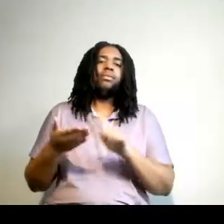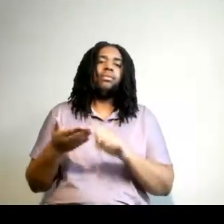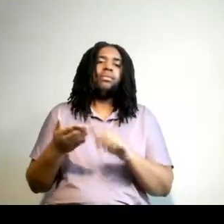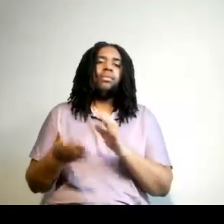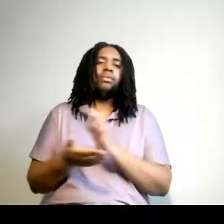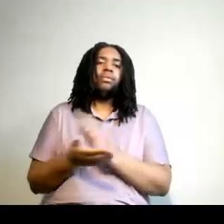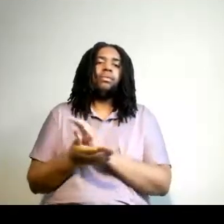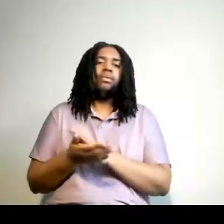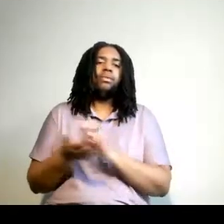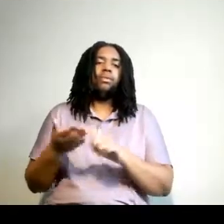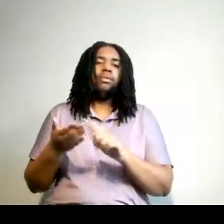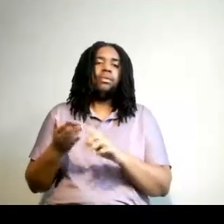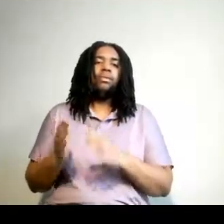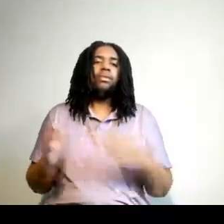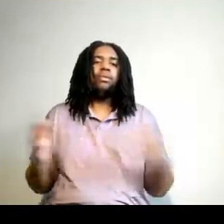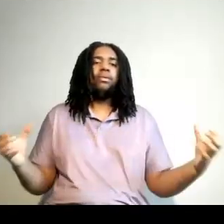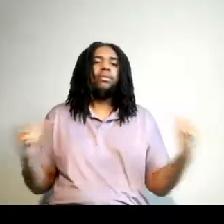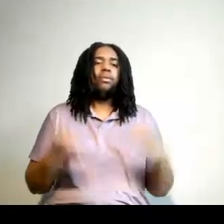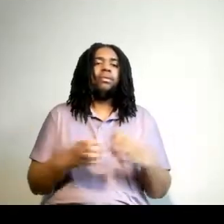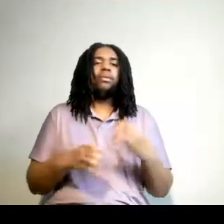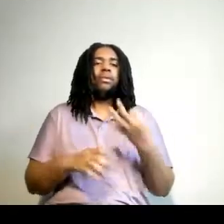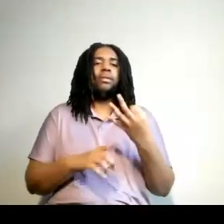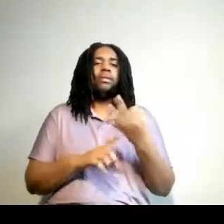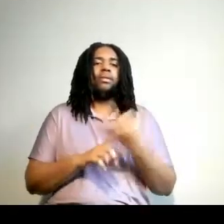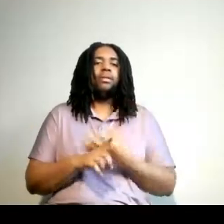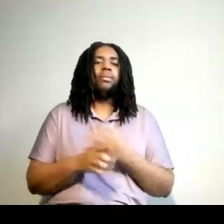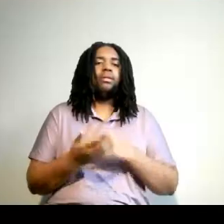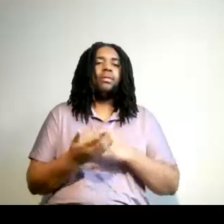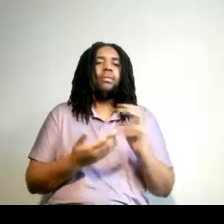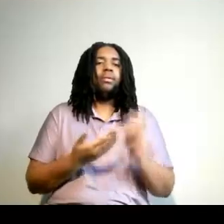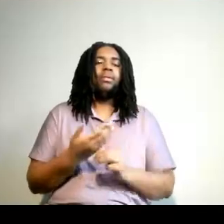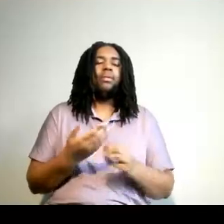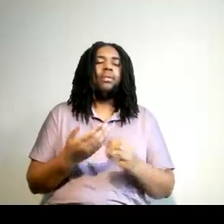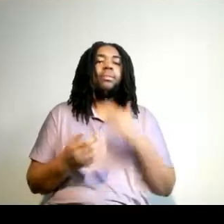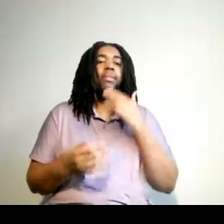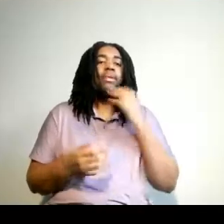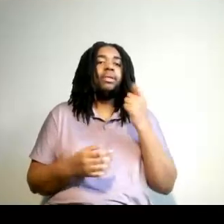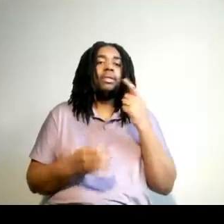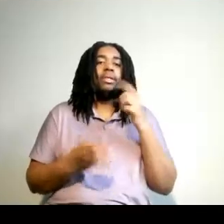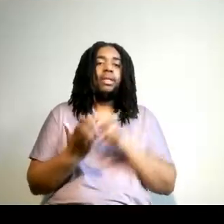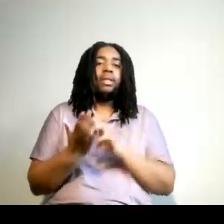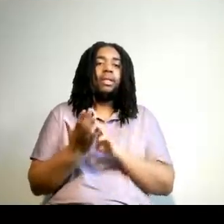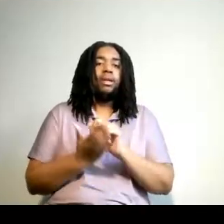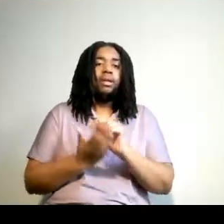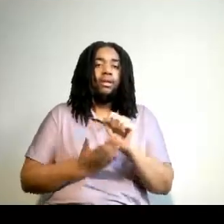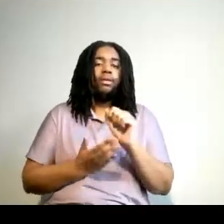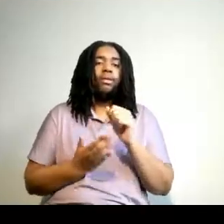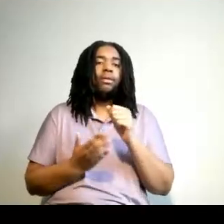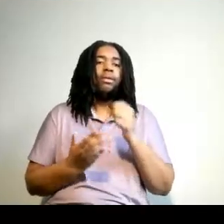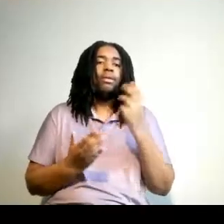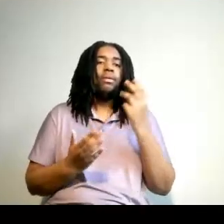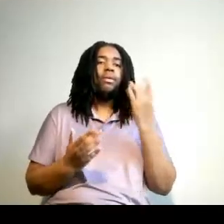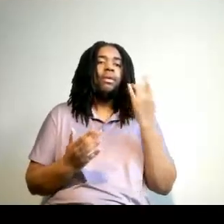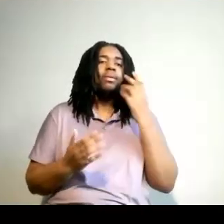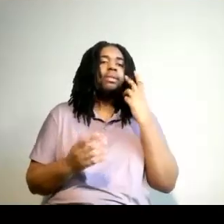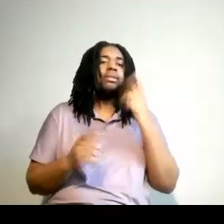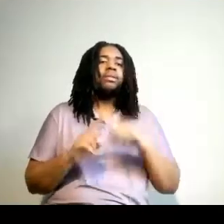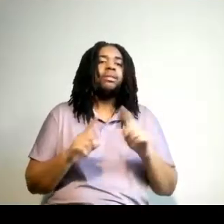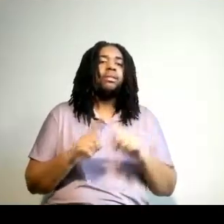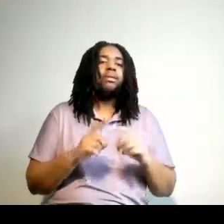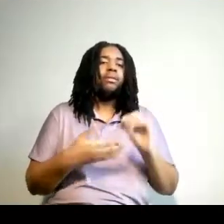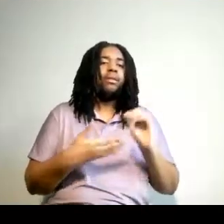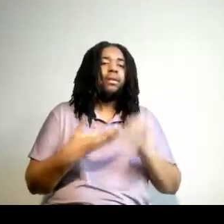over a 9-month curriculum to better understand cancer, why we see different outcomes in